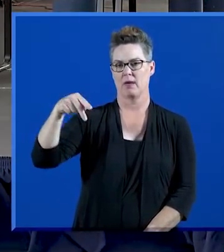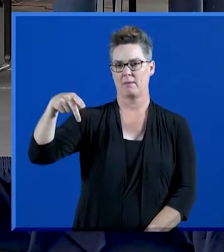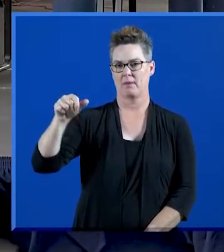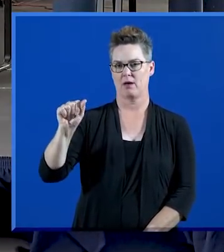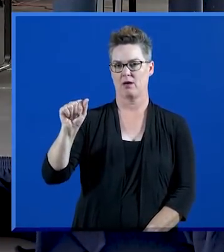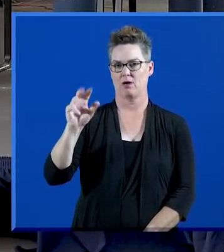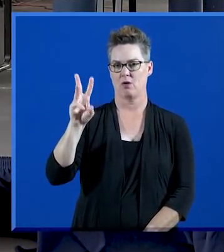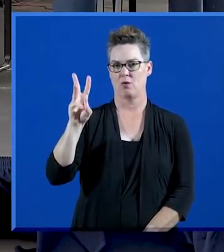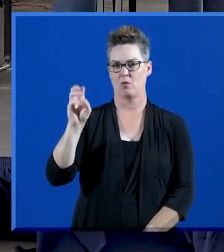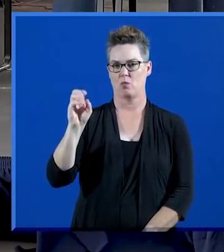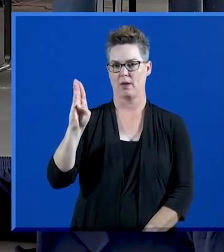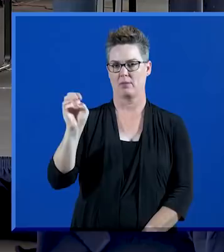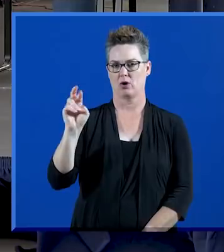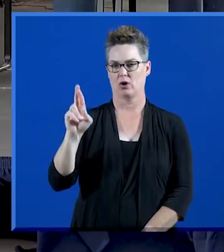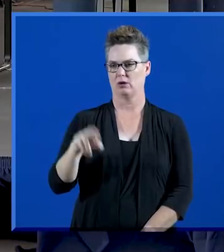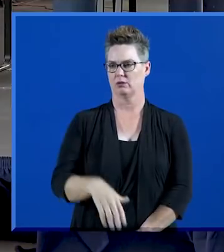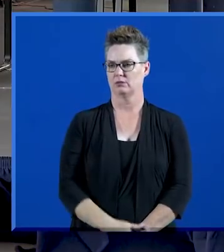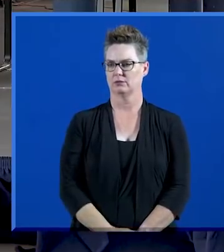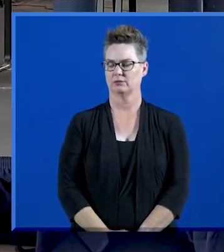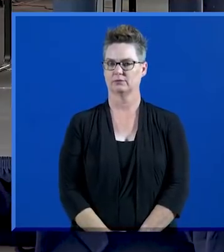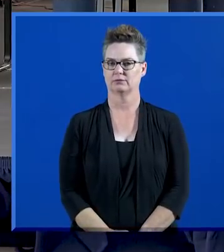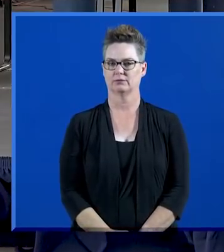Pippa Weber.